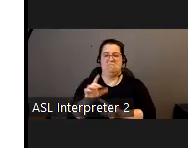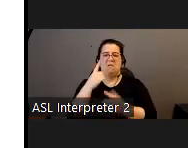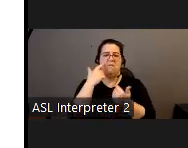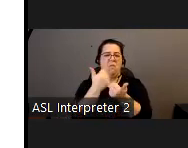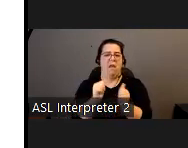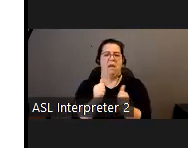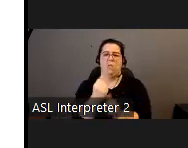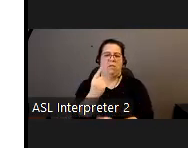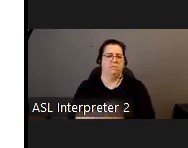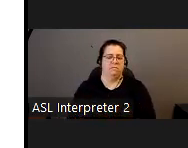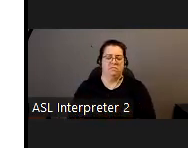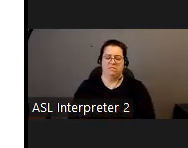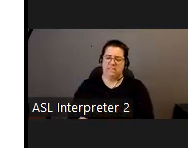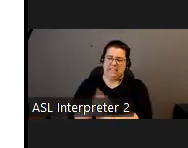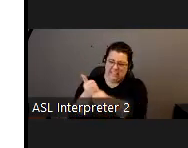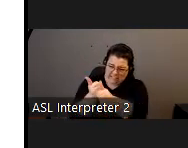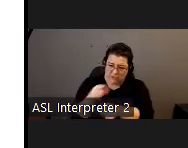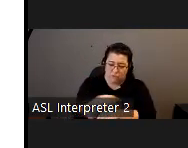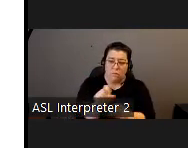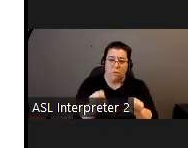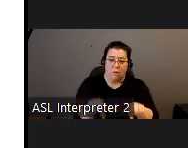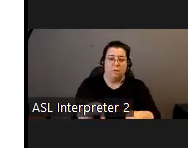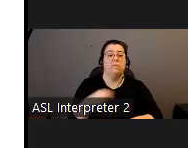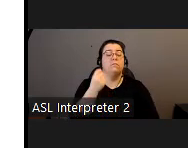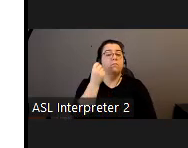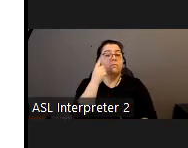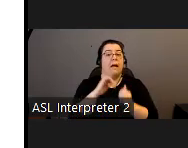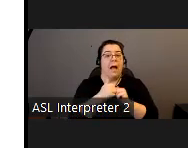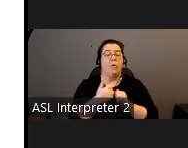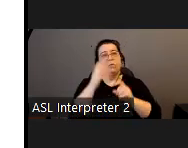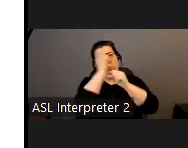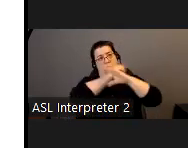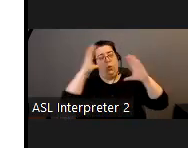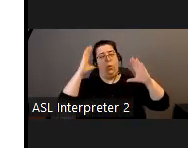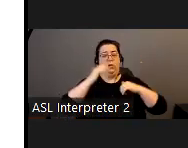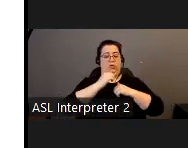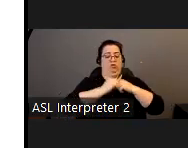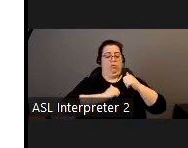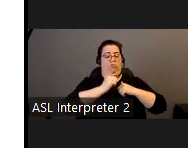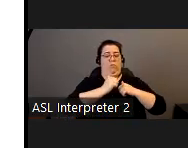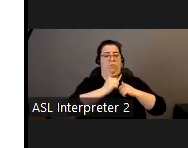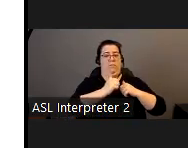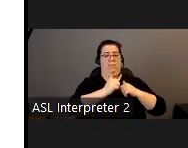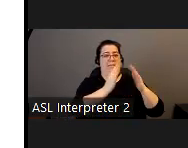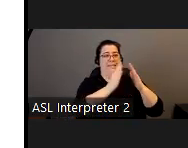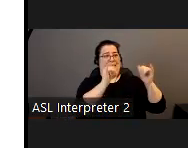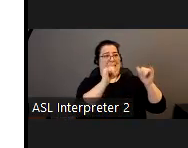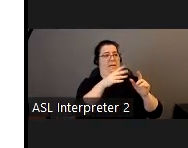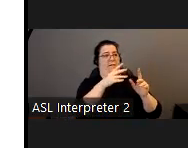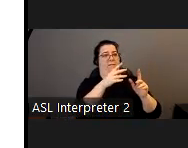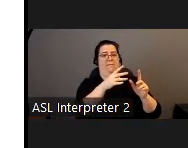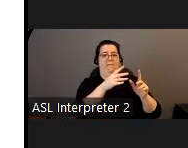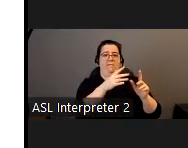on people's lives and behavior. This means learning about sort of the structural violence, all of the complexity in people's lives. Being able